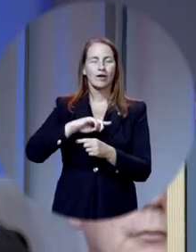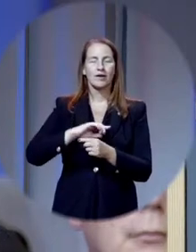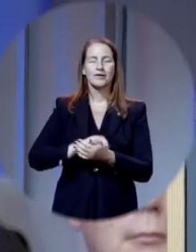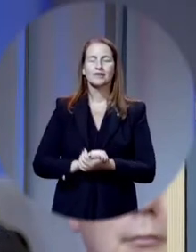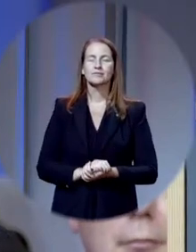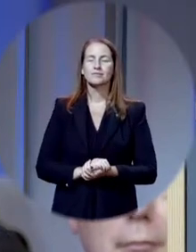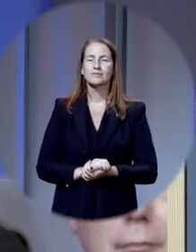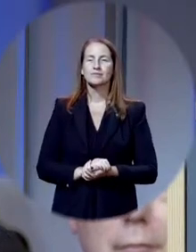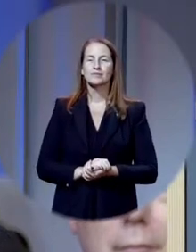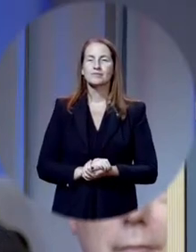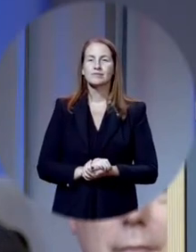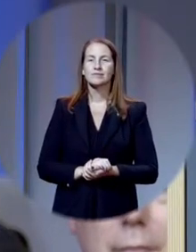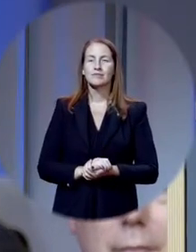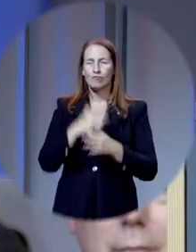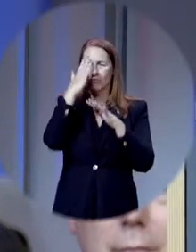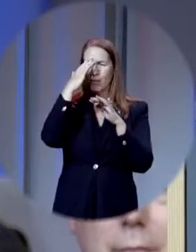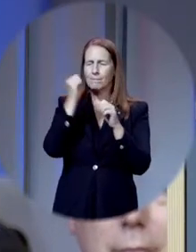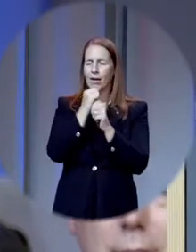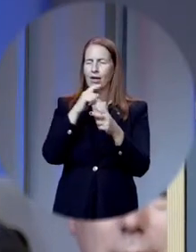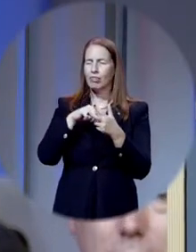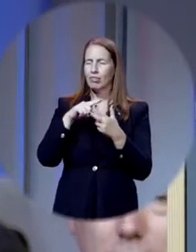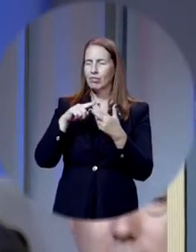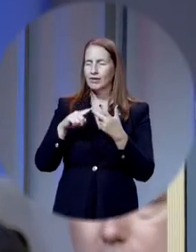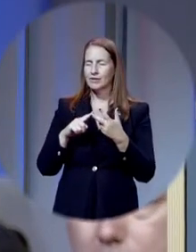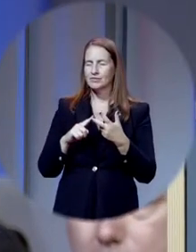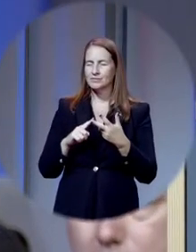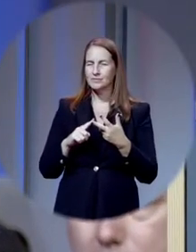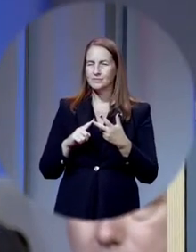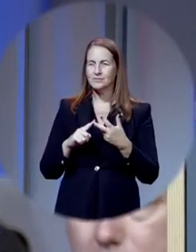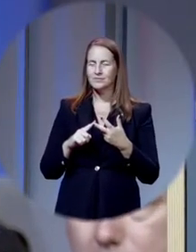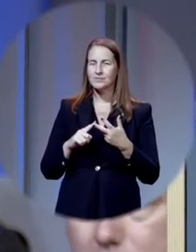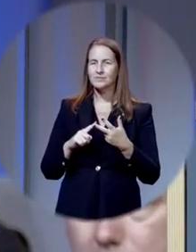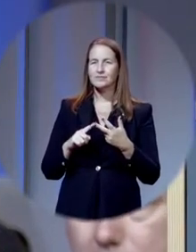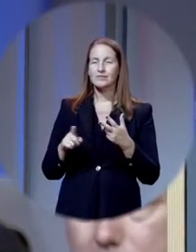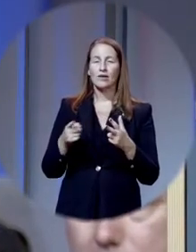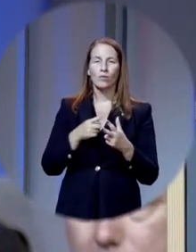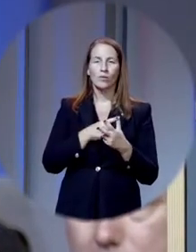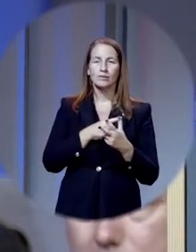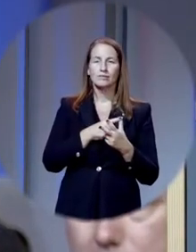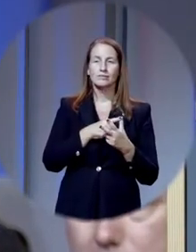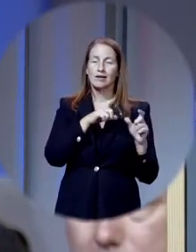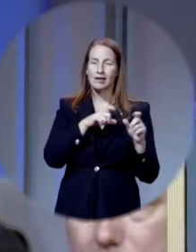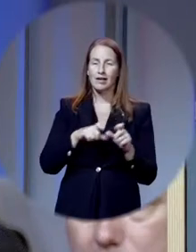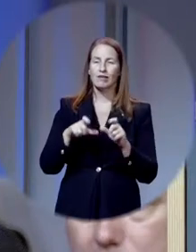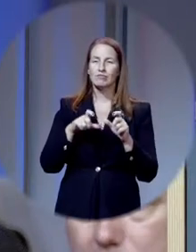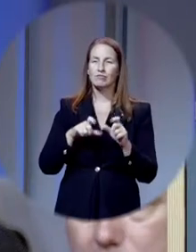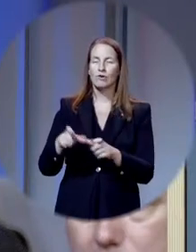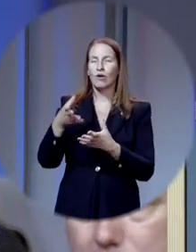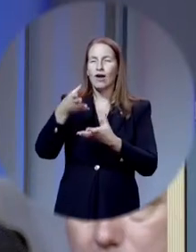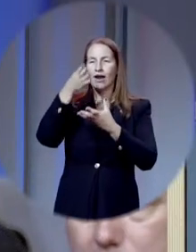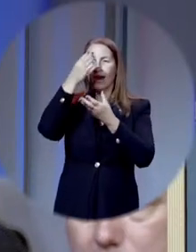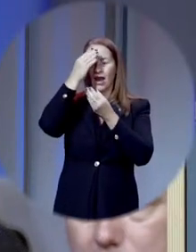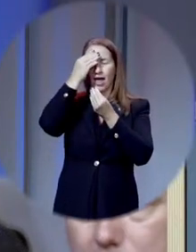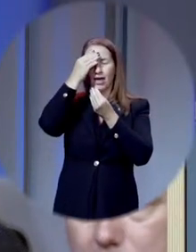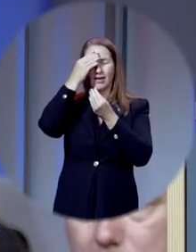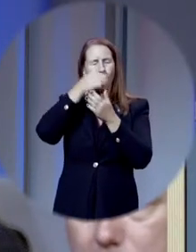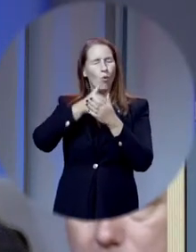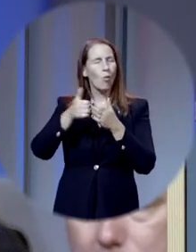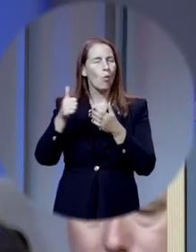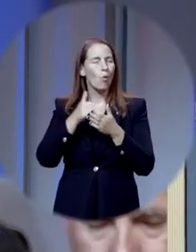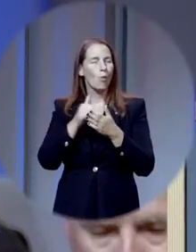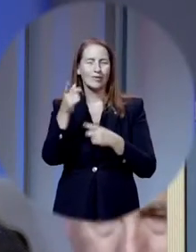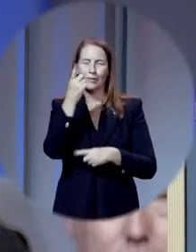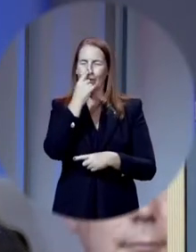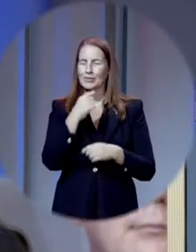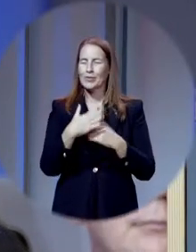In doing so, I urge you to remember three things. Keep on learning. There will always